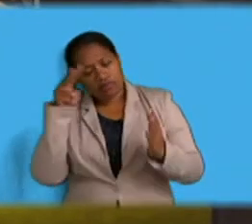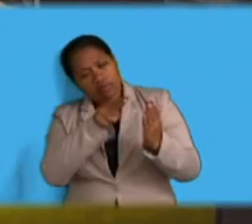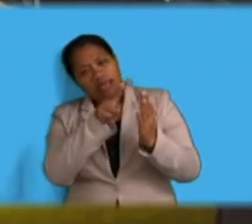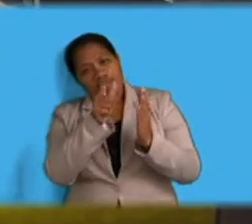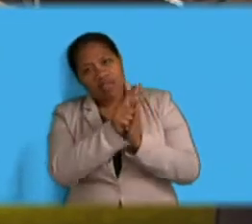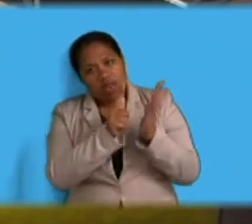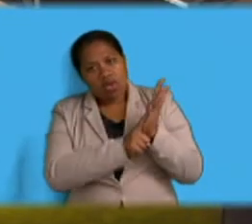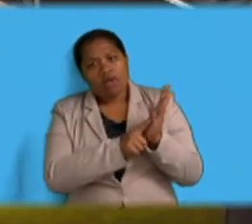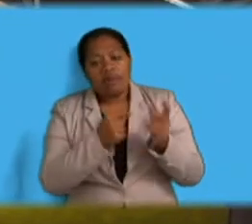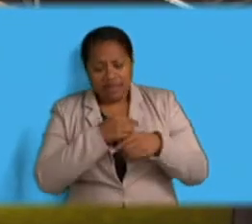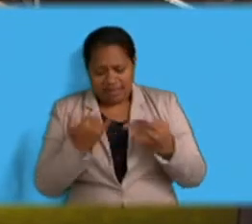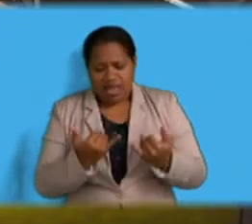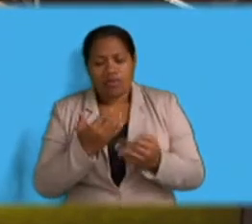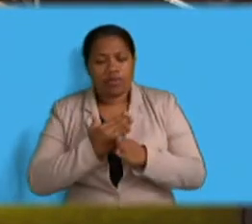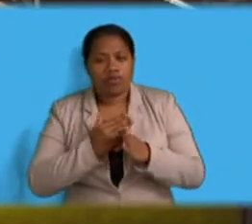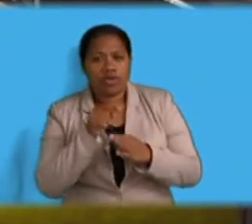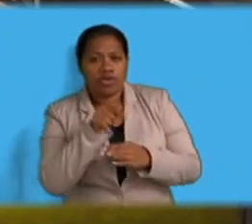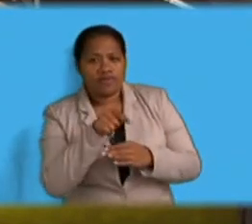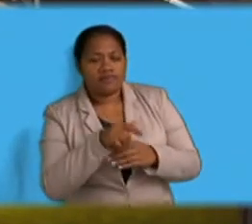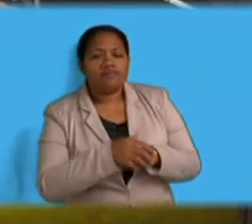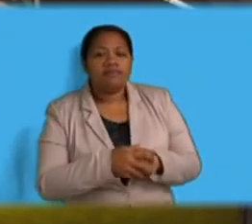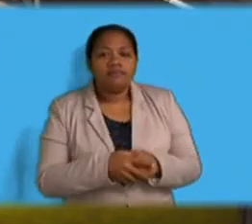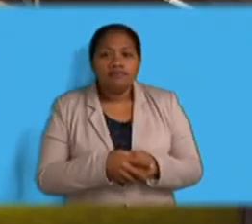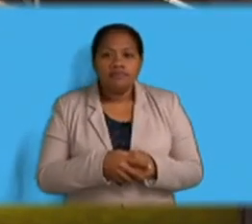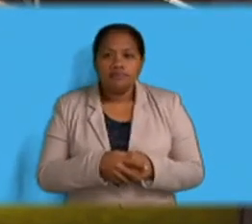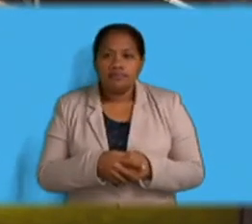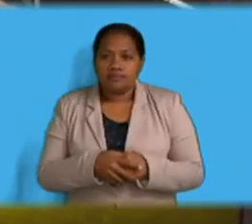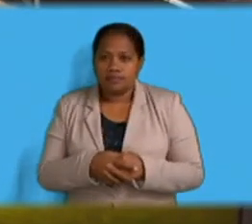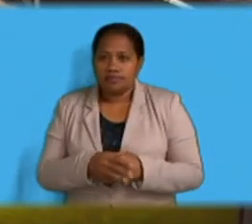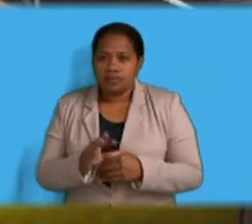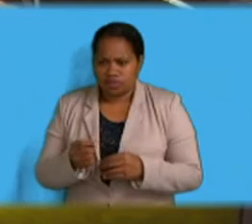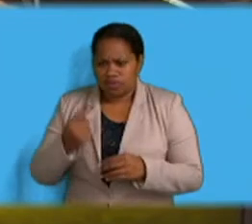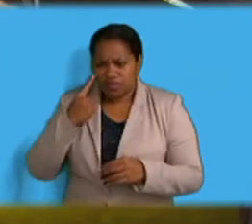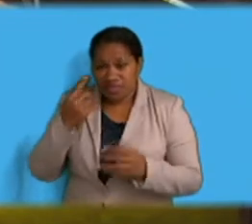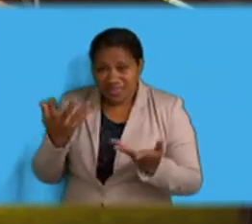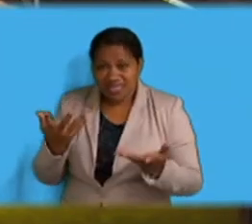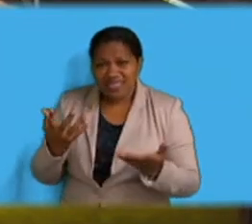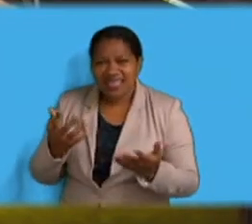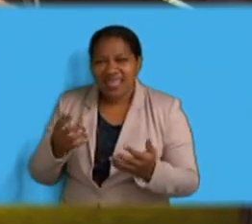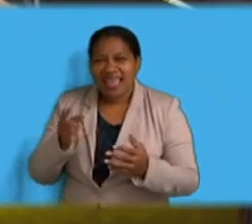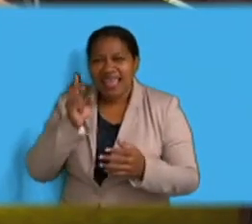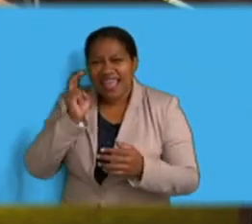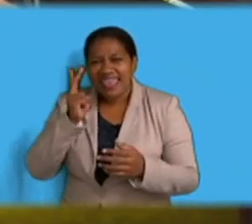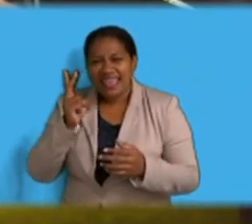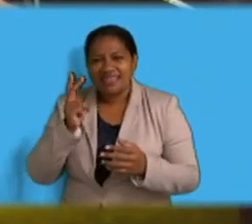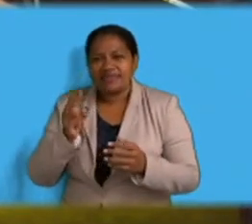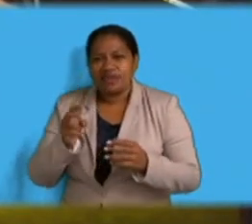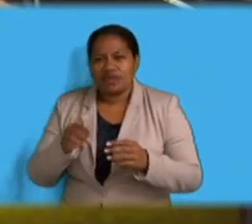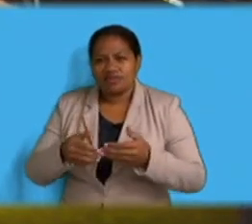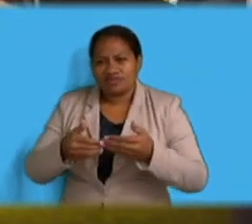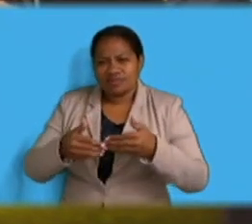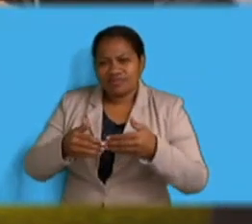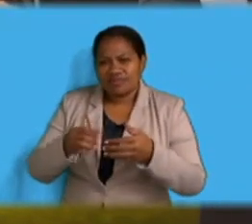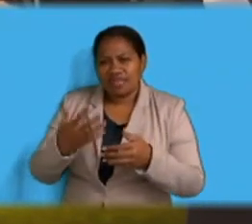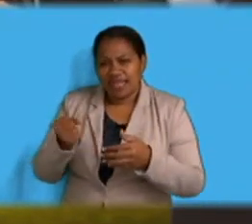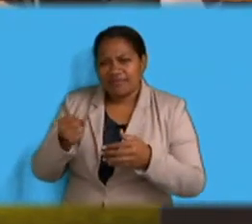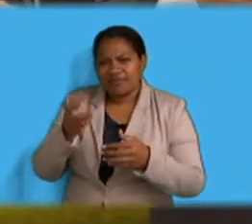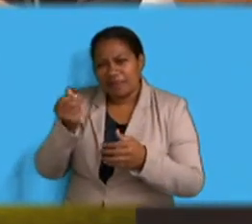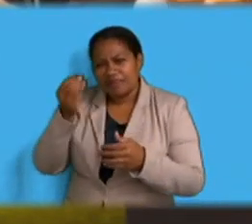it. But unfortunately, that has led to a particular level of mentality of, territoriality in the different ministries. So we